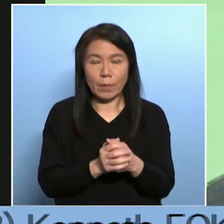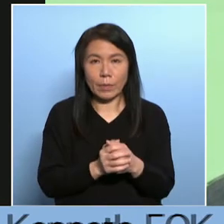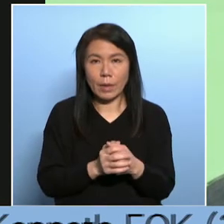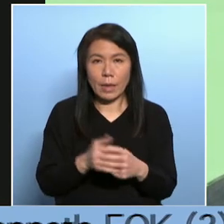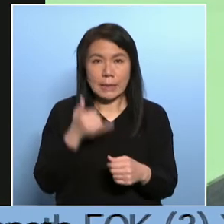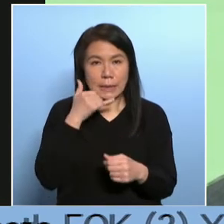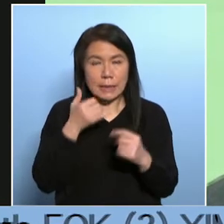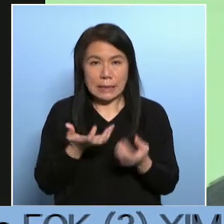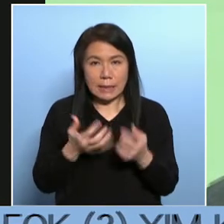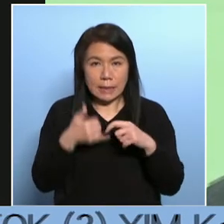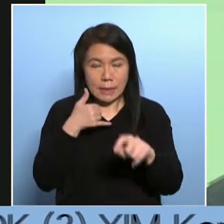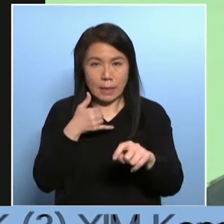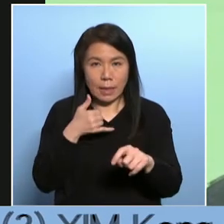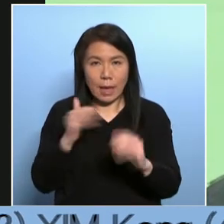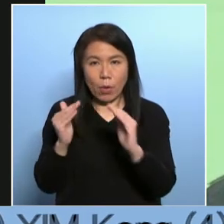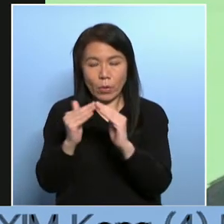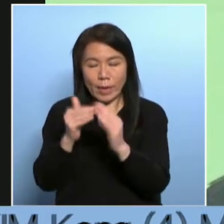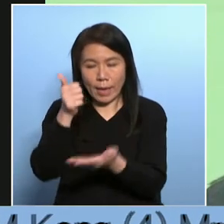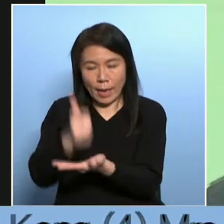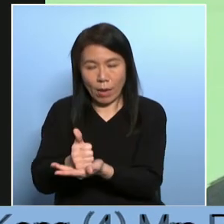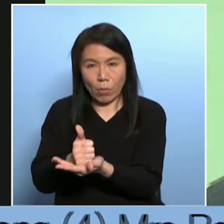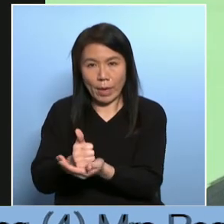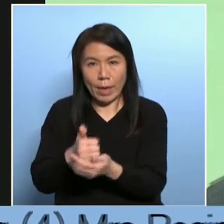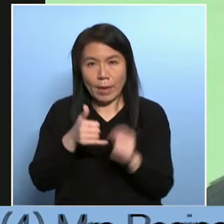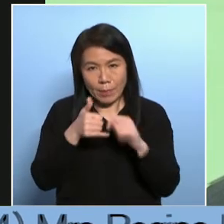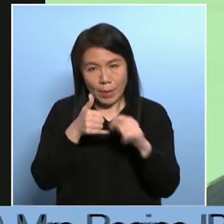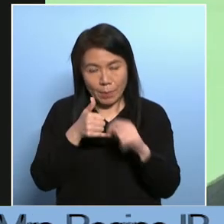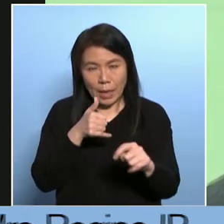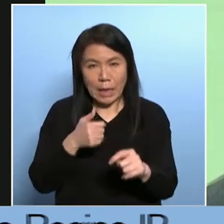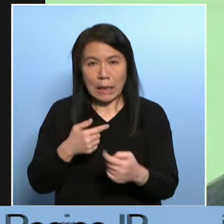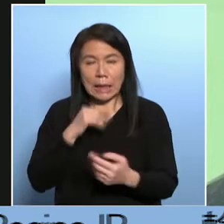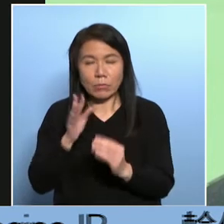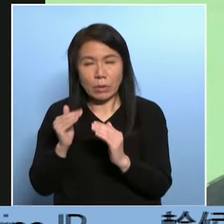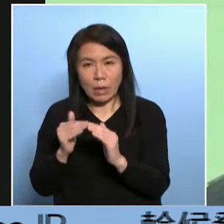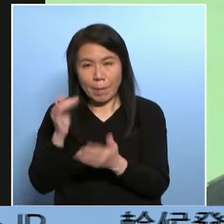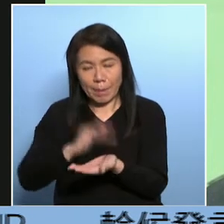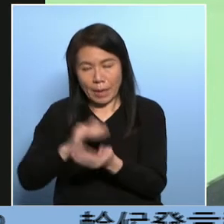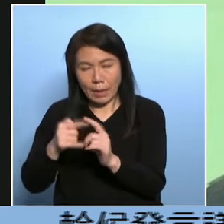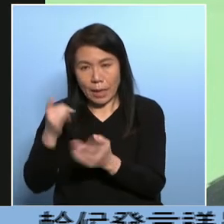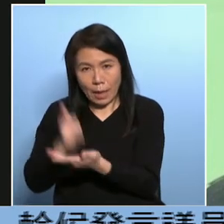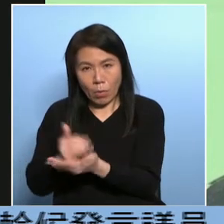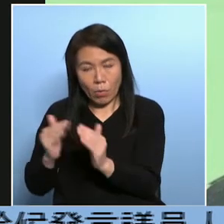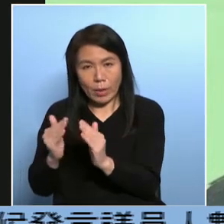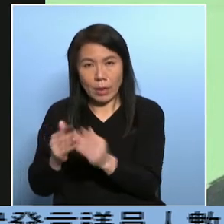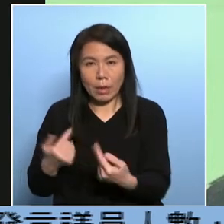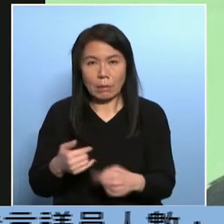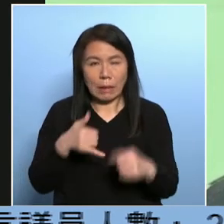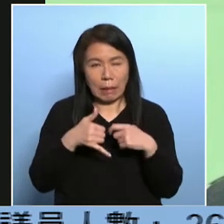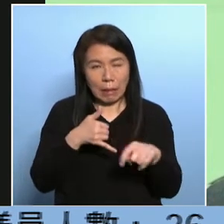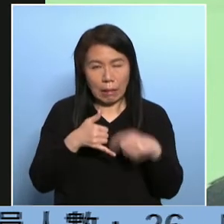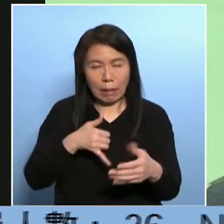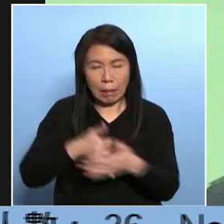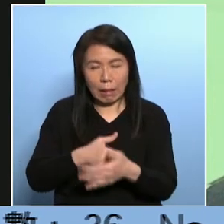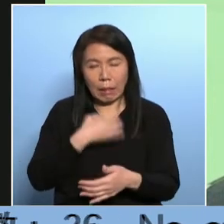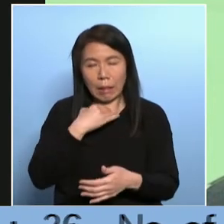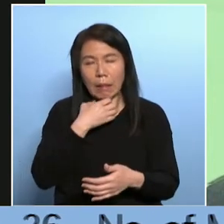14th, the HA set up this hotline so that for those who are stuck at home to wait for treatment and so on, or